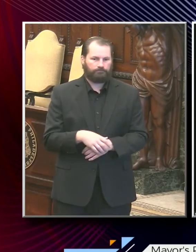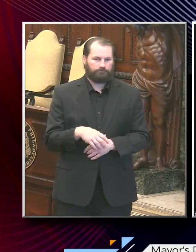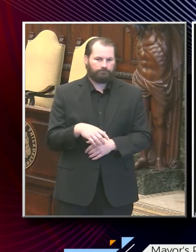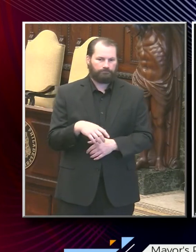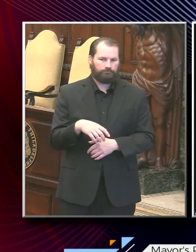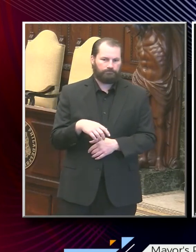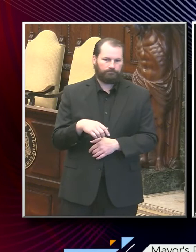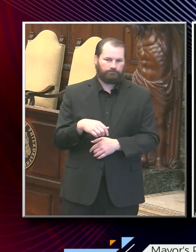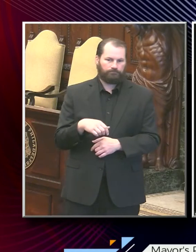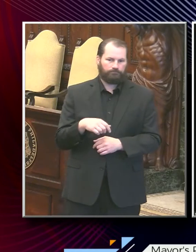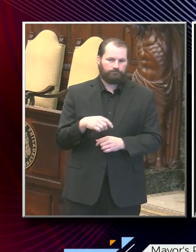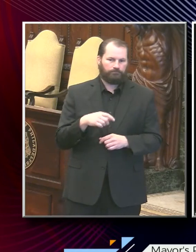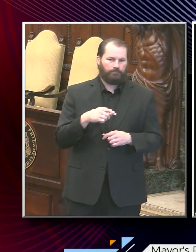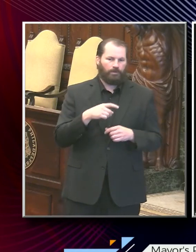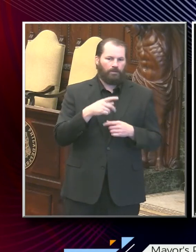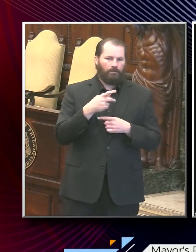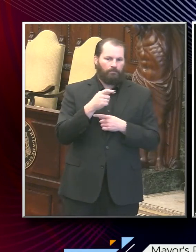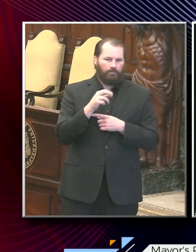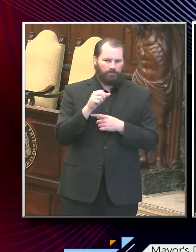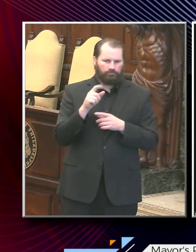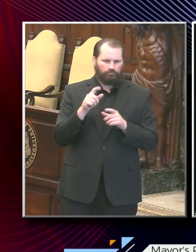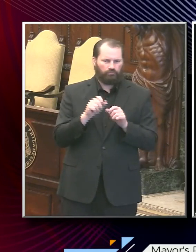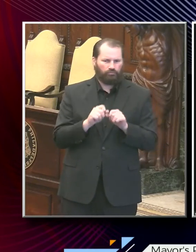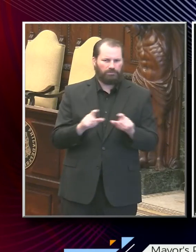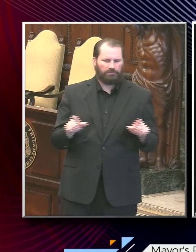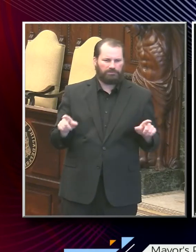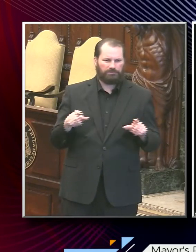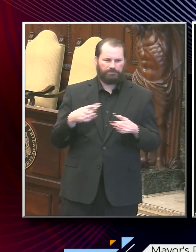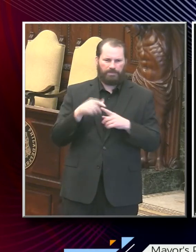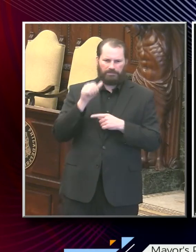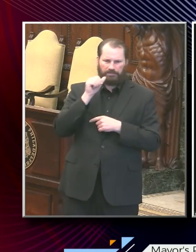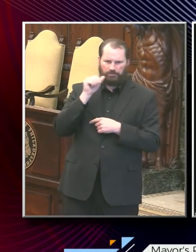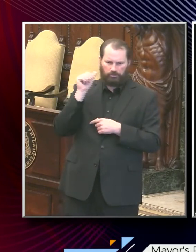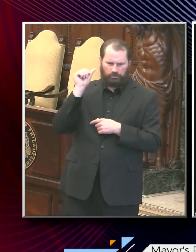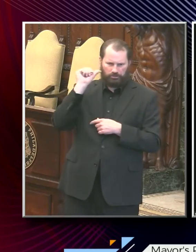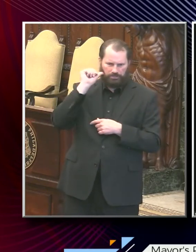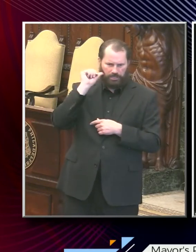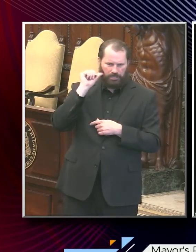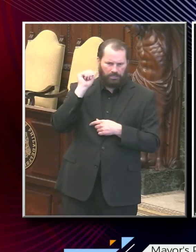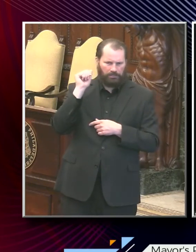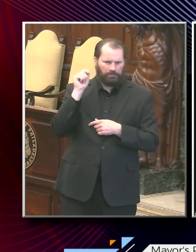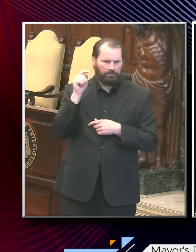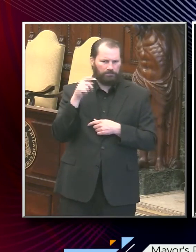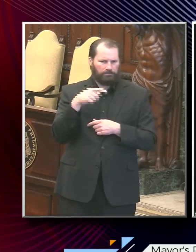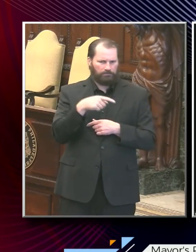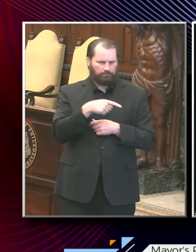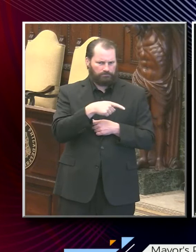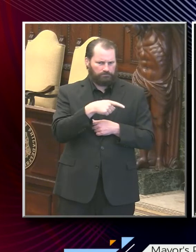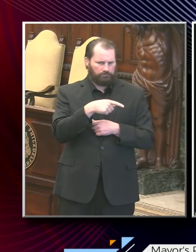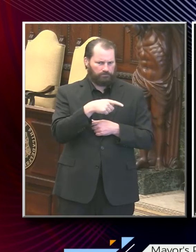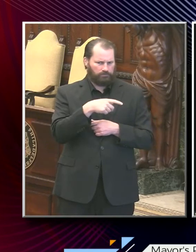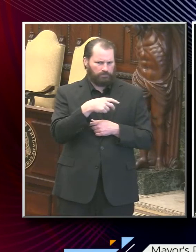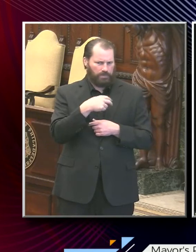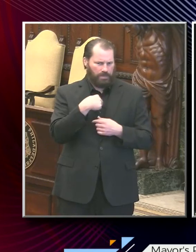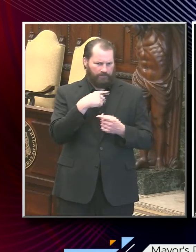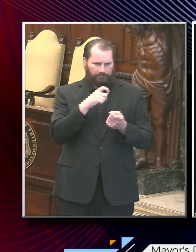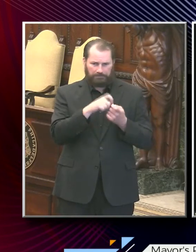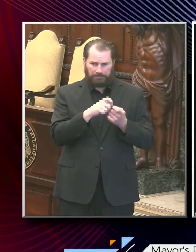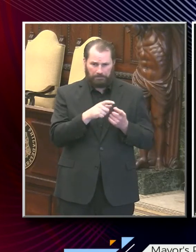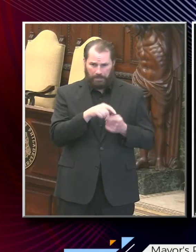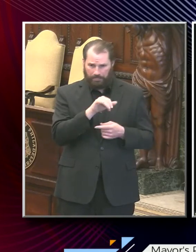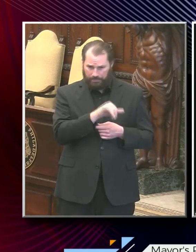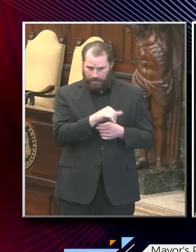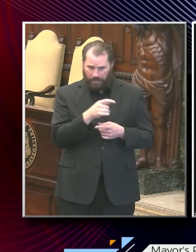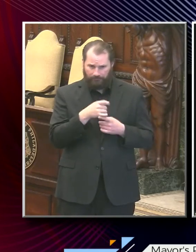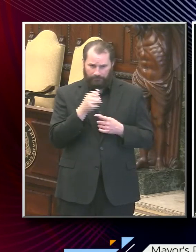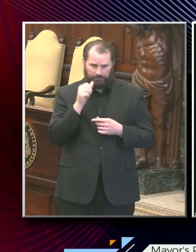some information about the program, and obviously let us know if you need more. Okay. It is a fund, just